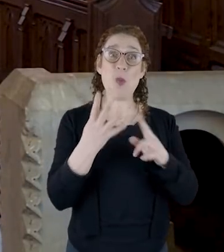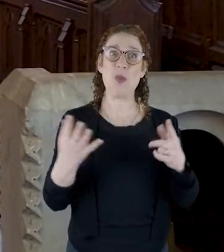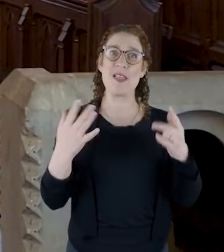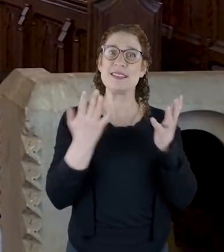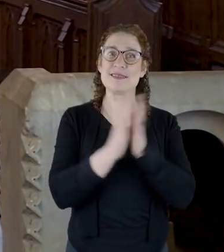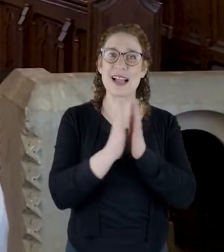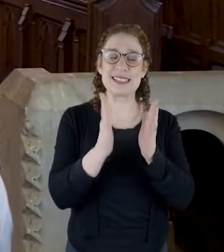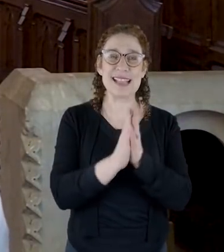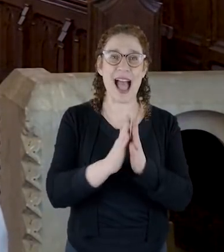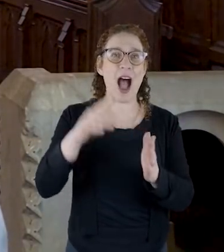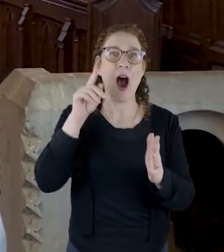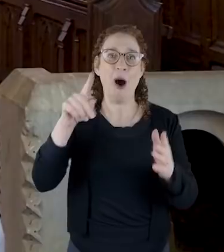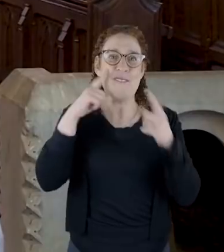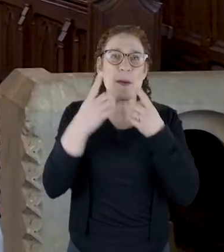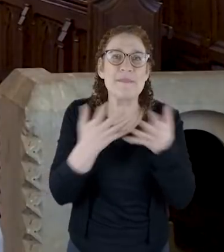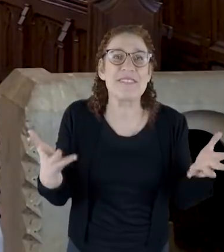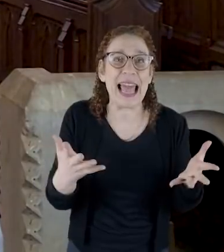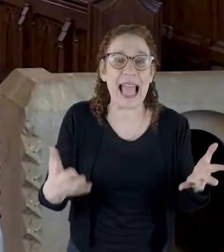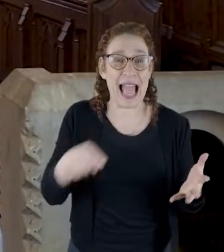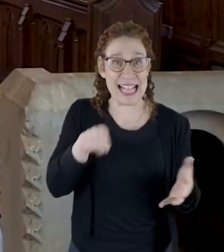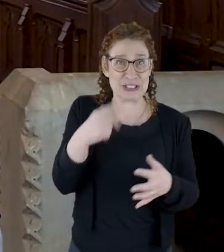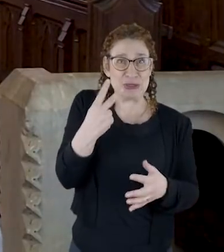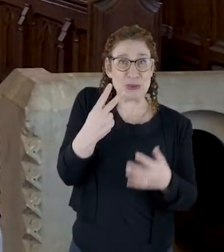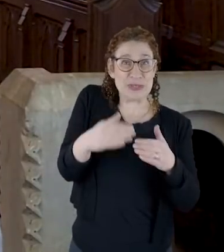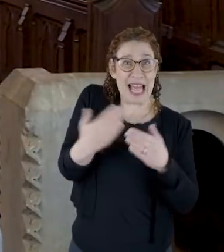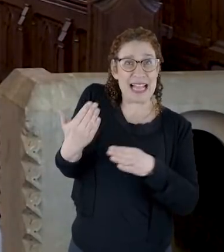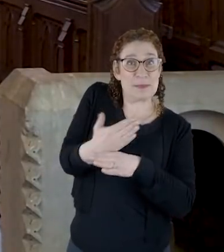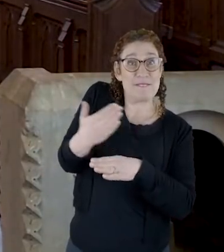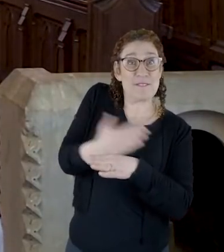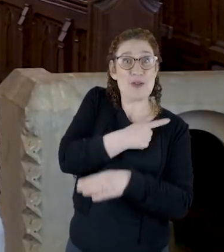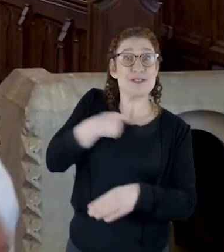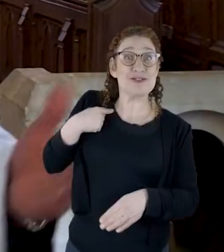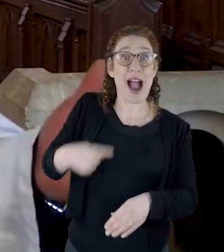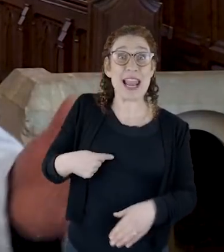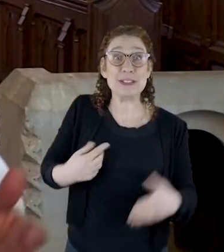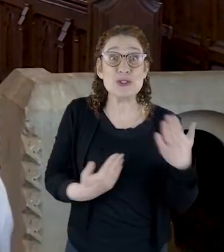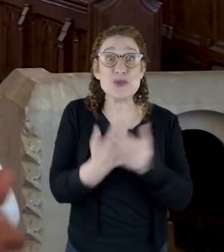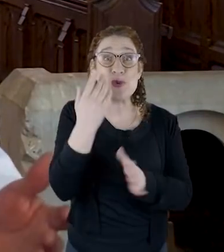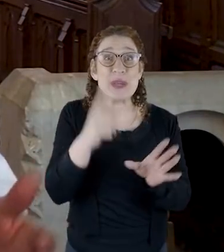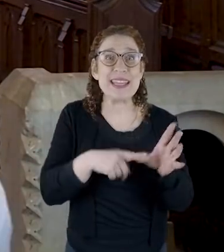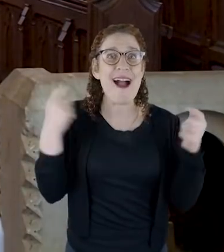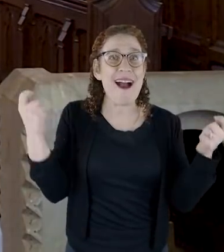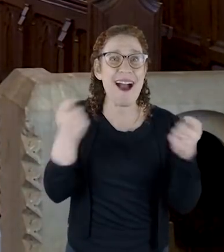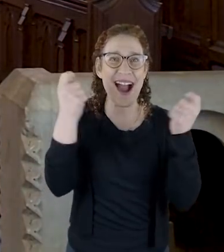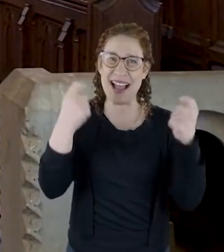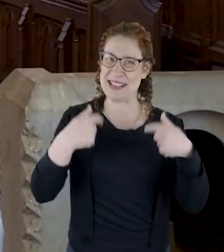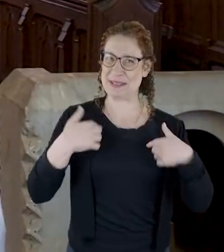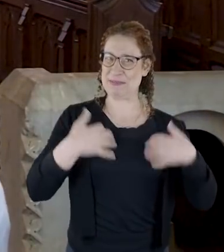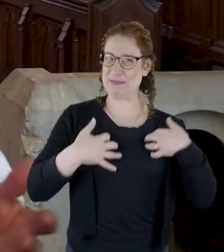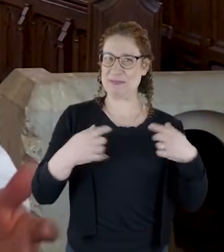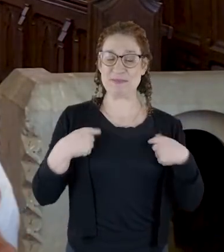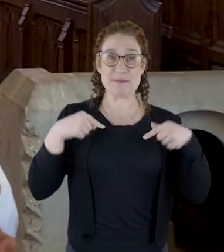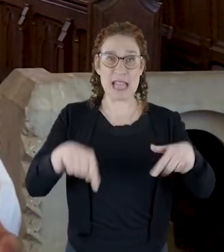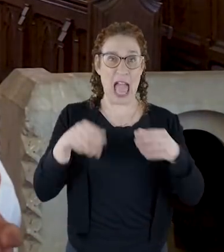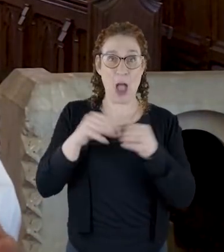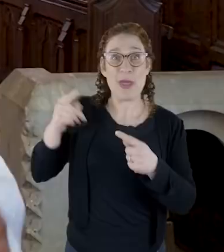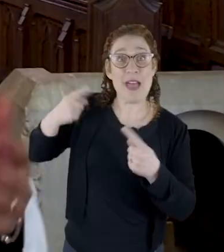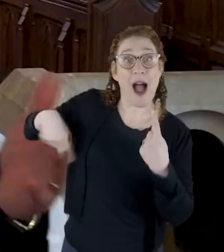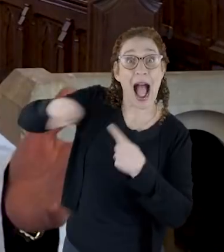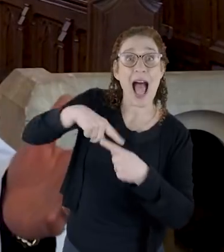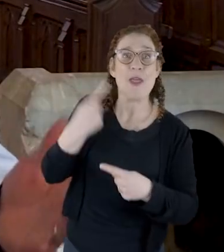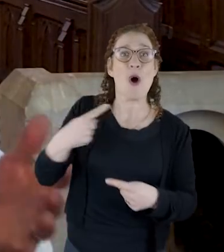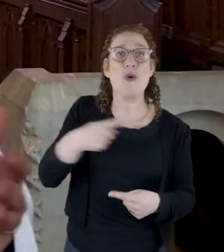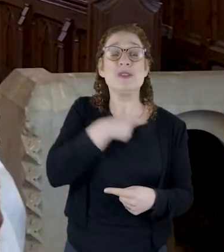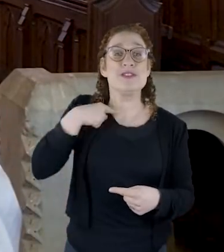of Epiphany and 2 days before Chinese New Year. I'm delighted to be leading this service with other Chinese